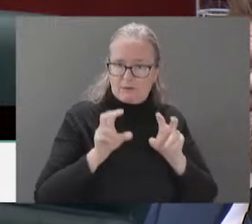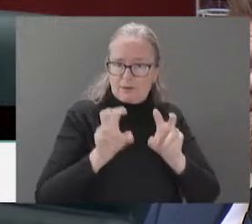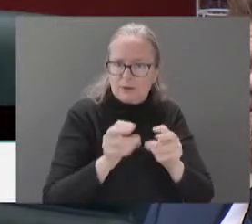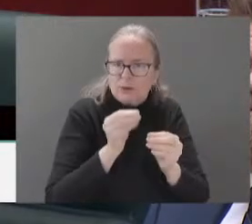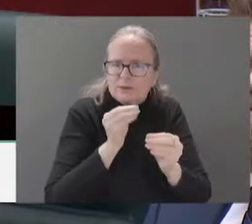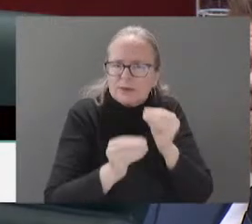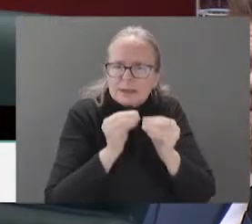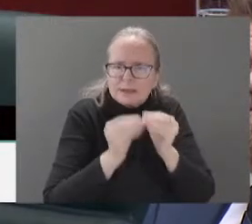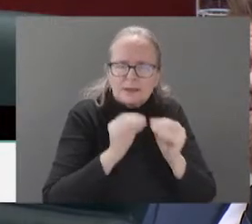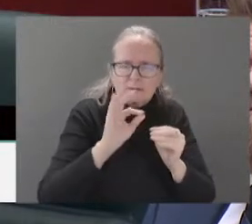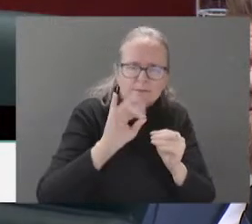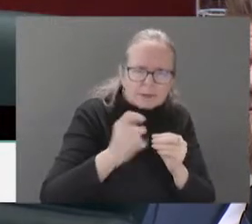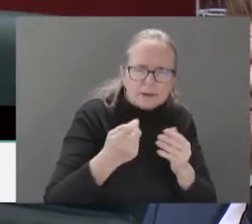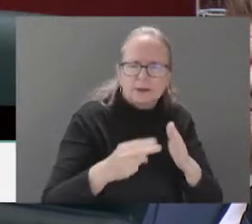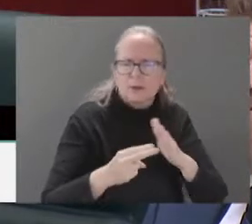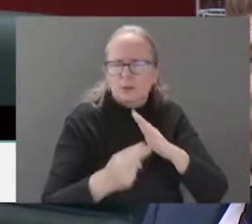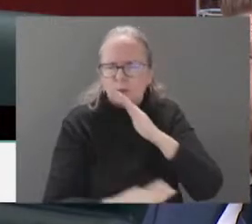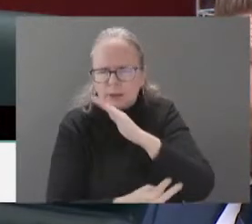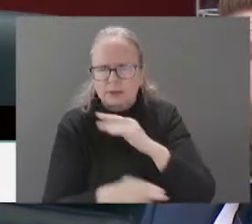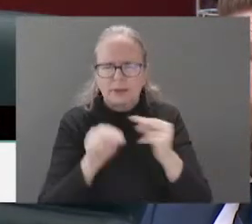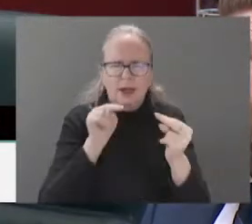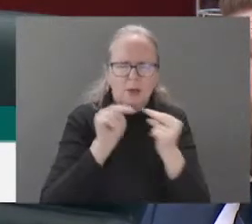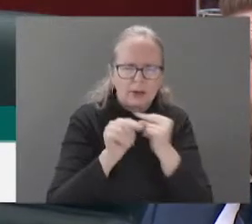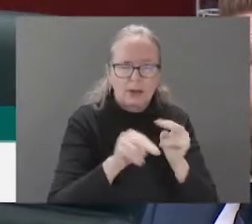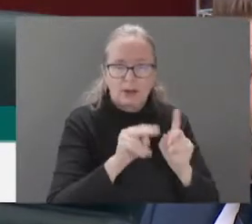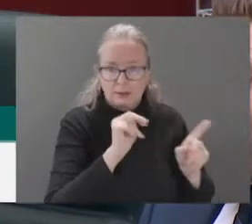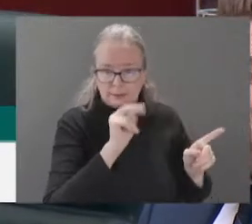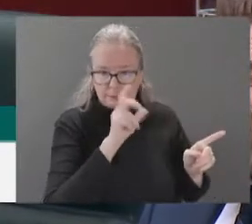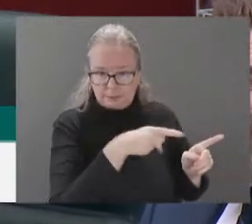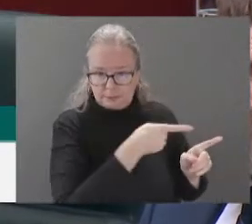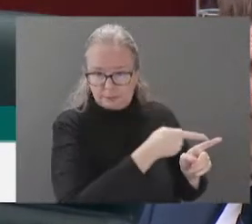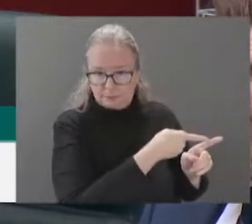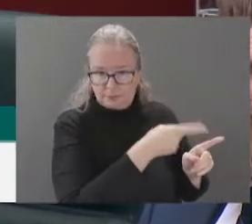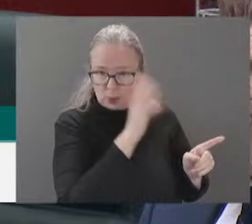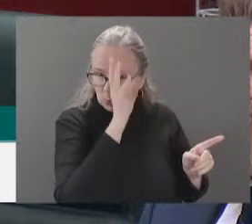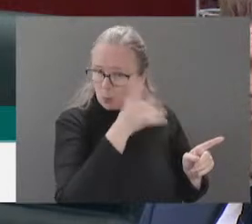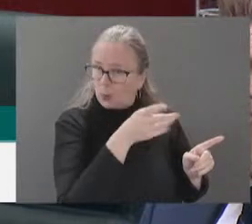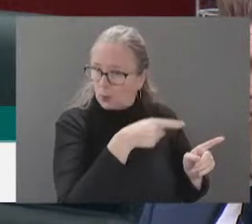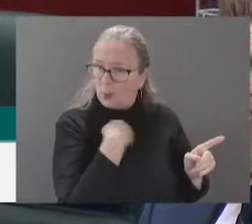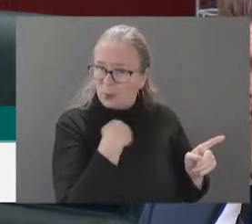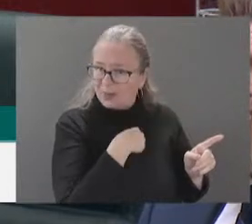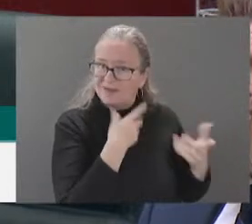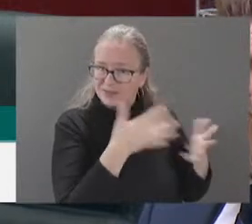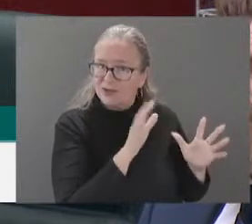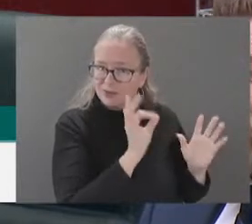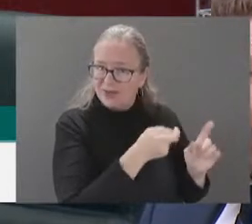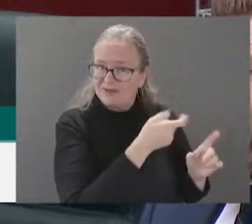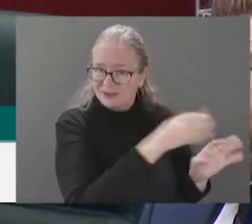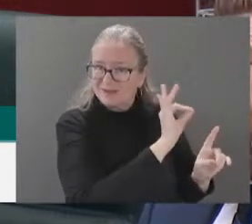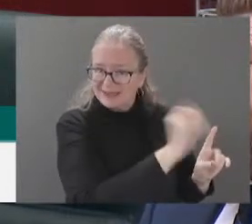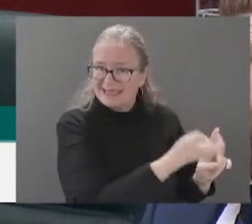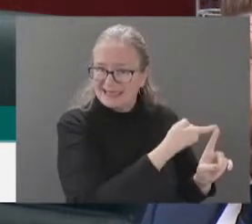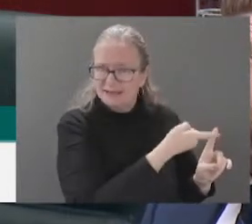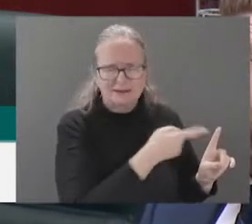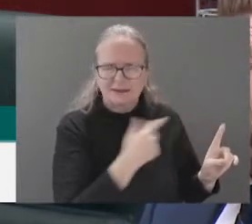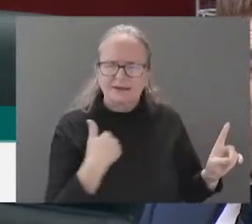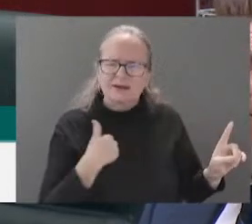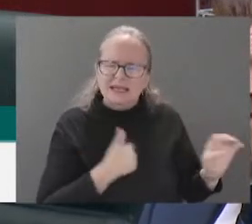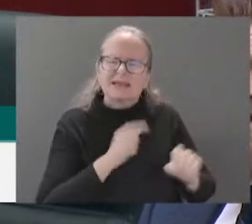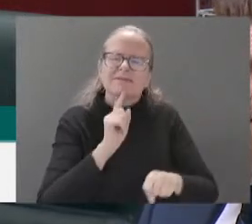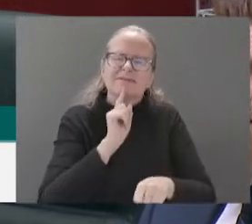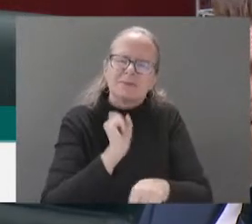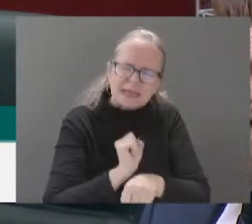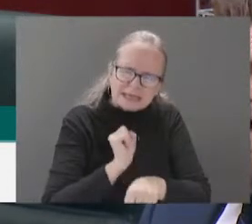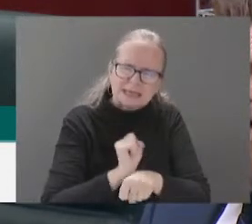actually be investing in our roads we're actually putting our money where our mouth is we're investing billions of dollars 3.3 billion just in this year year budget to